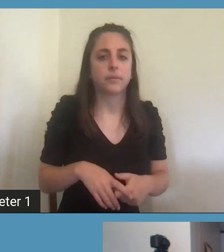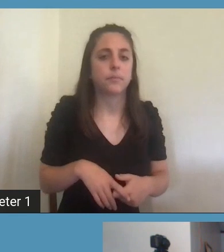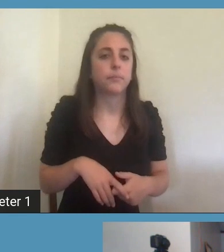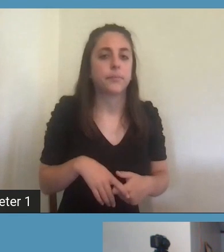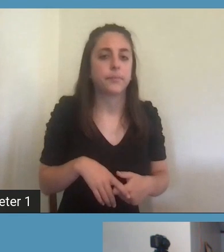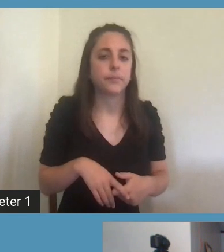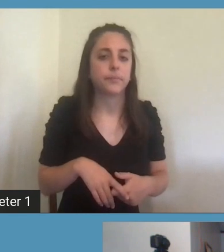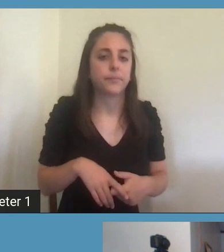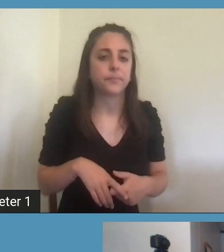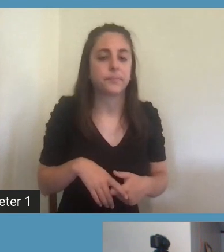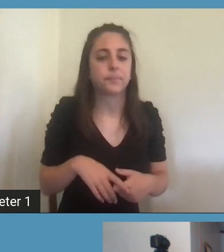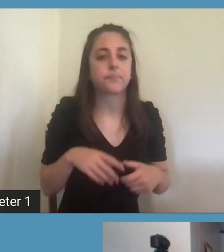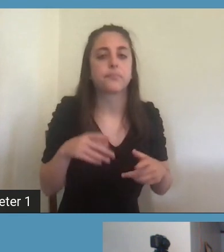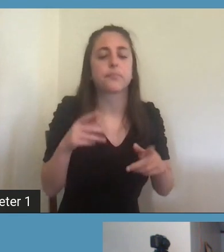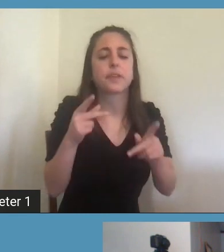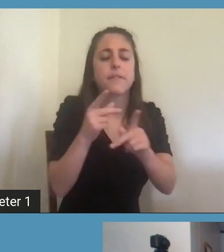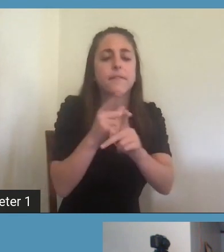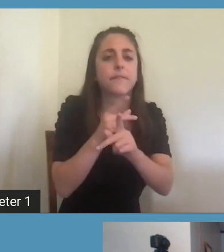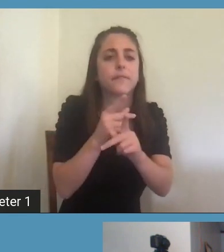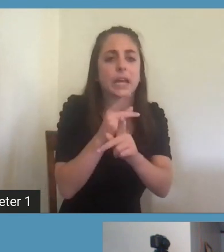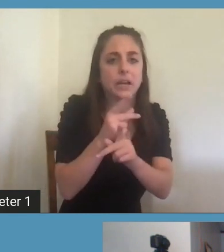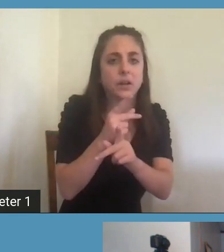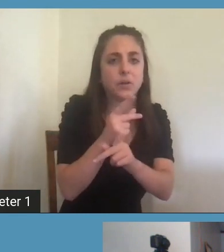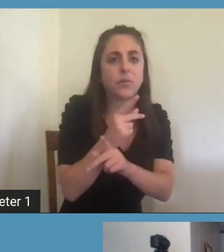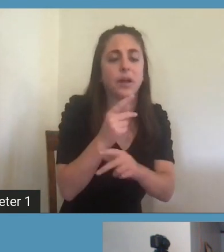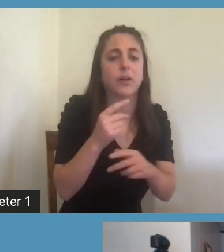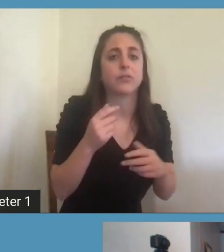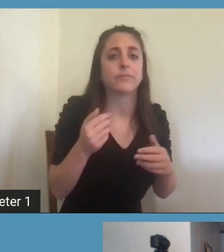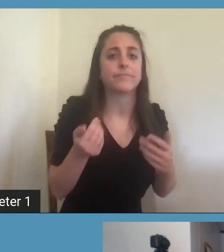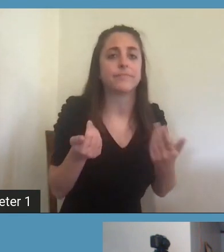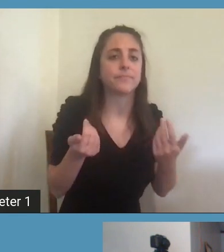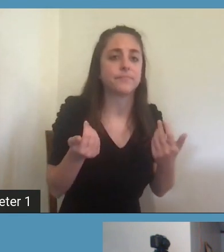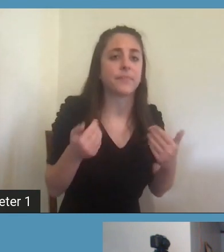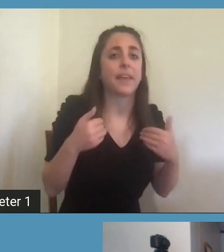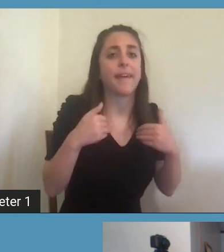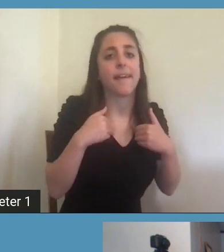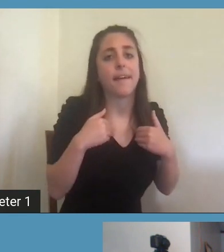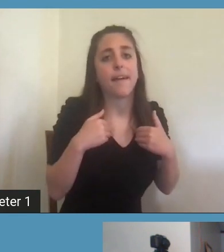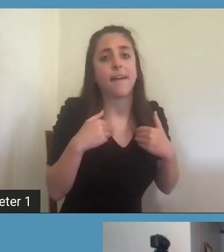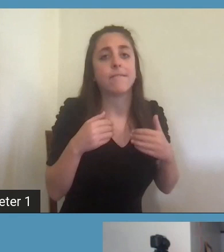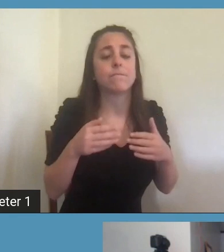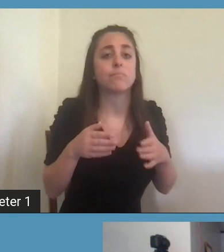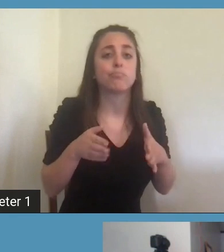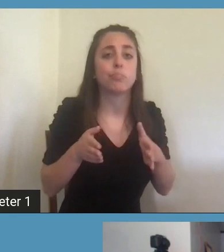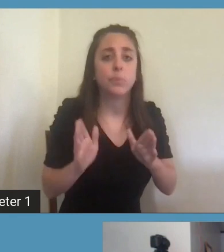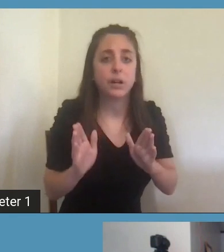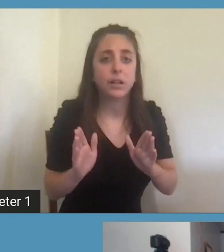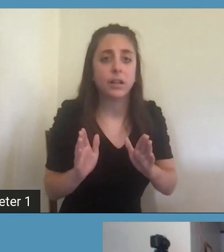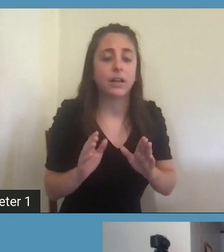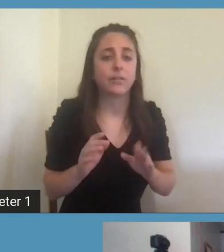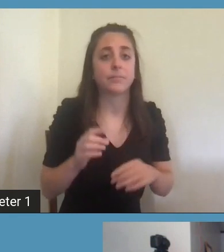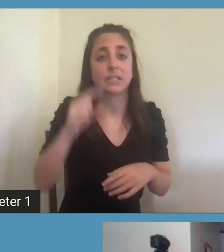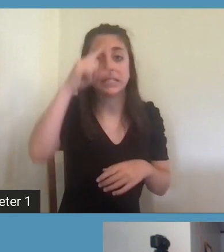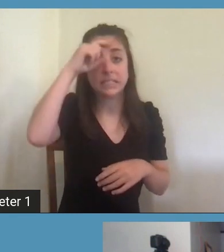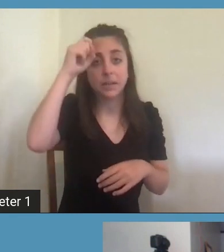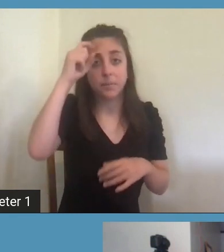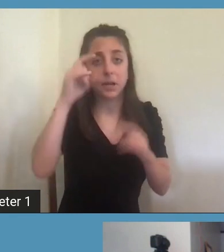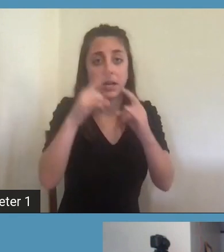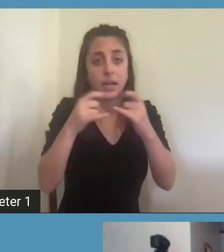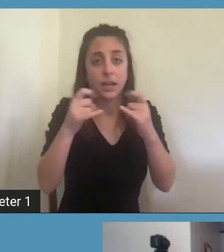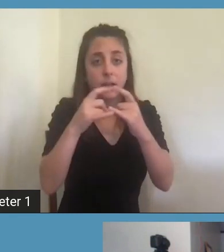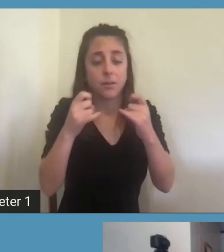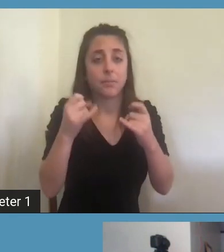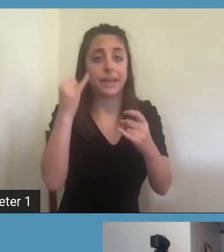it's something that I know that I don't have, or I don't have permission to, like if we had our summer camp programs with our kids, if we wanted to highlight